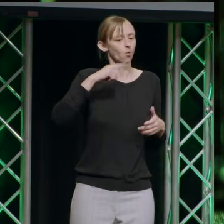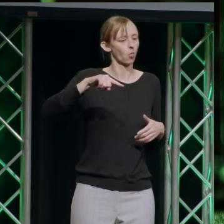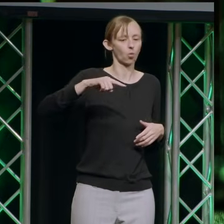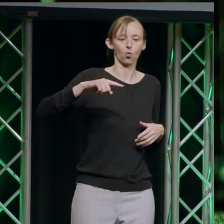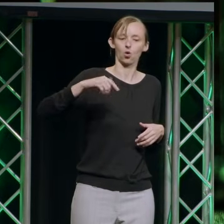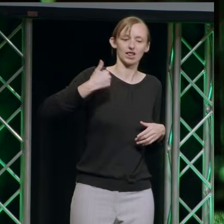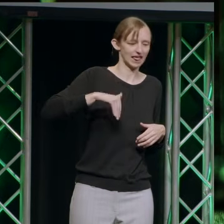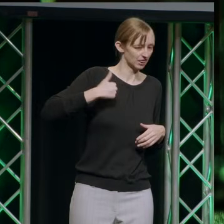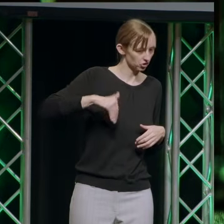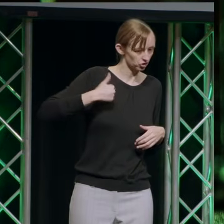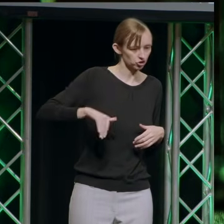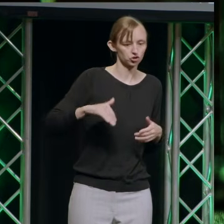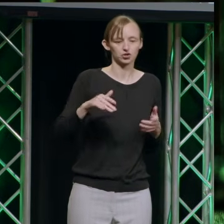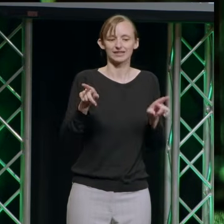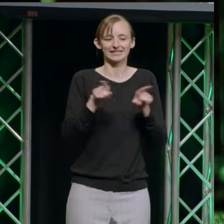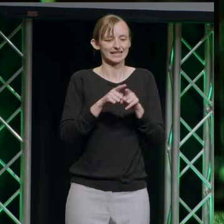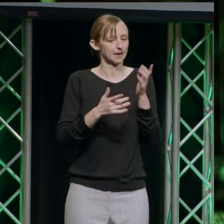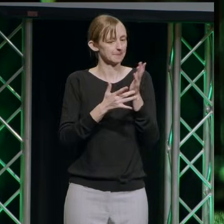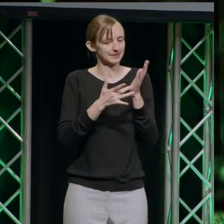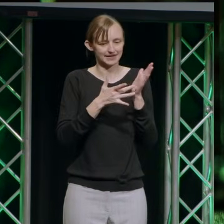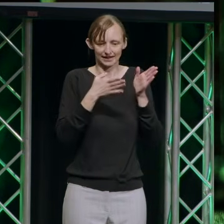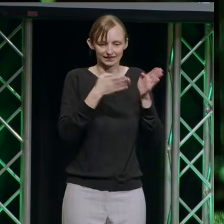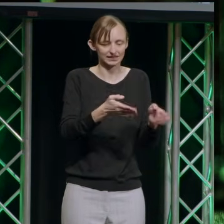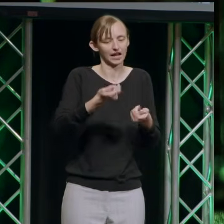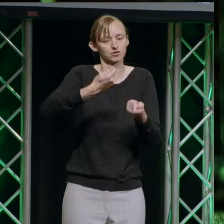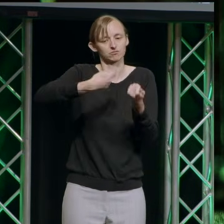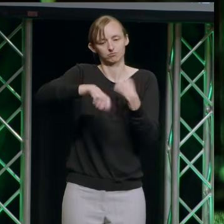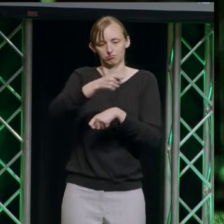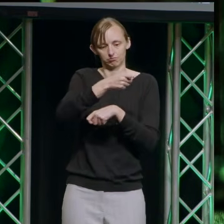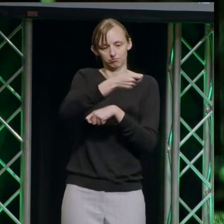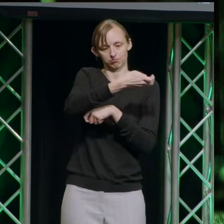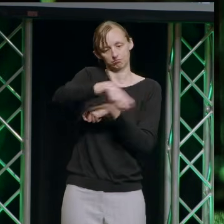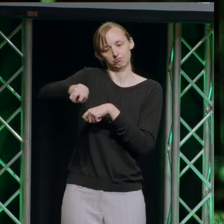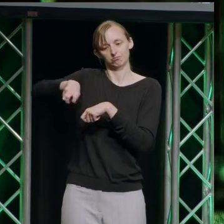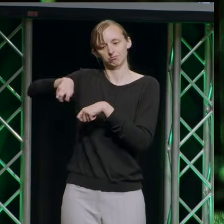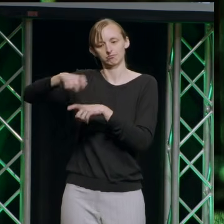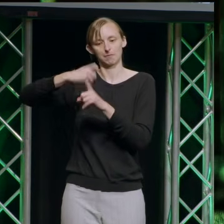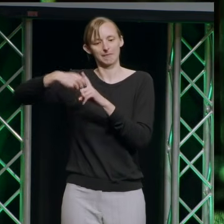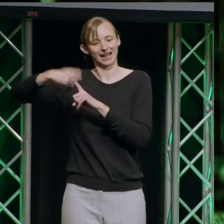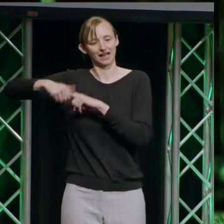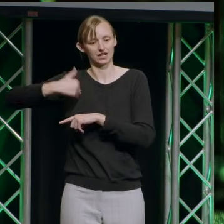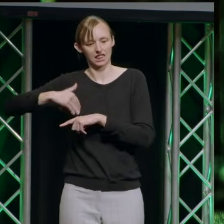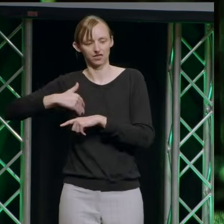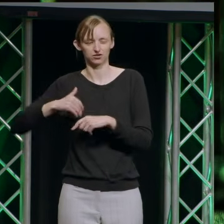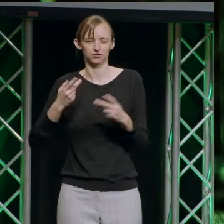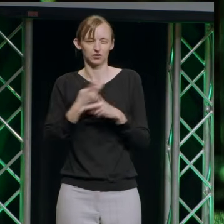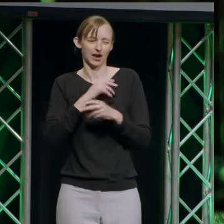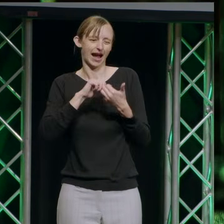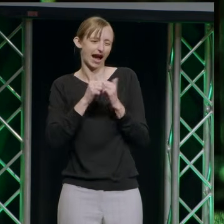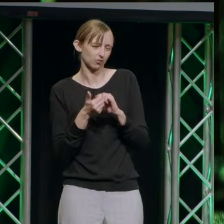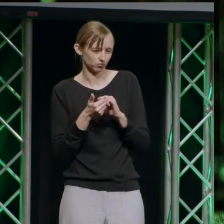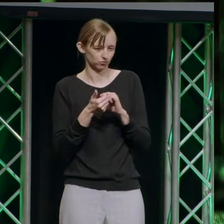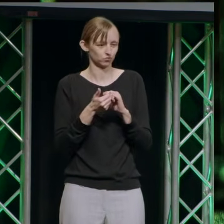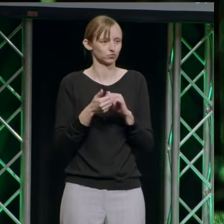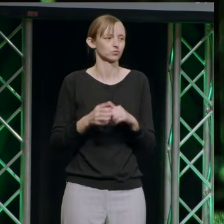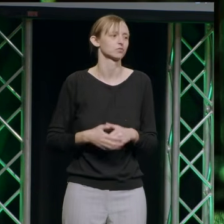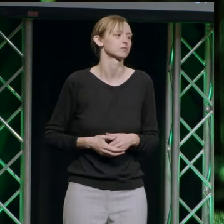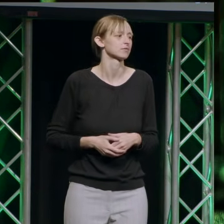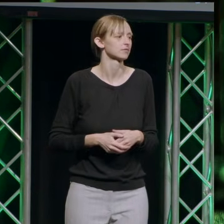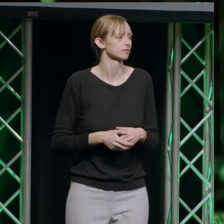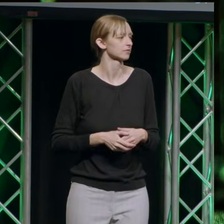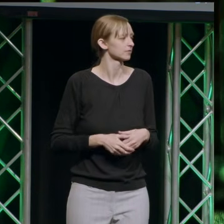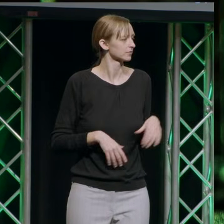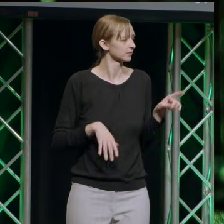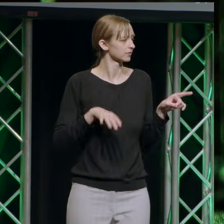techniques can be switched automatically into this that would allow for transition. Yeah, thank you. I